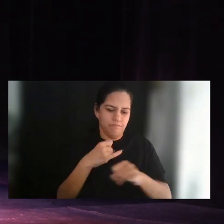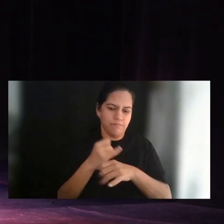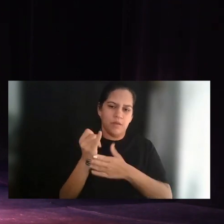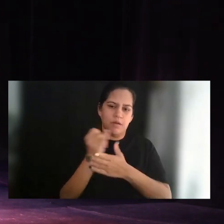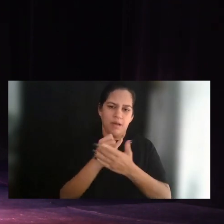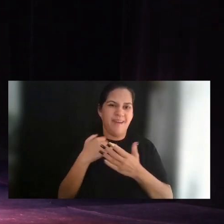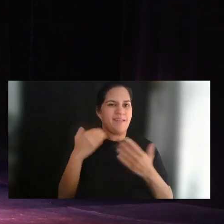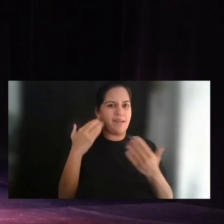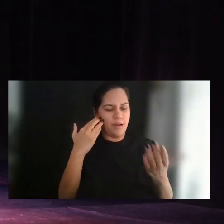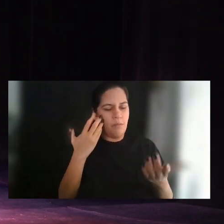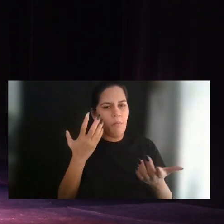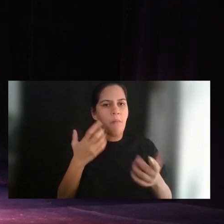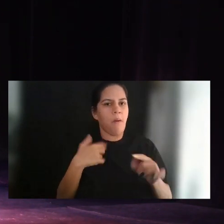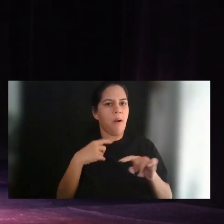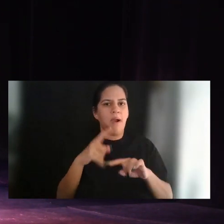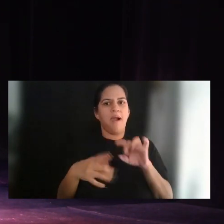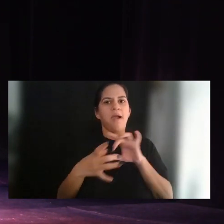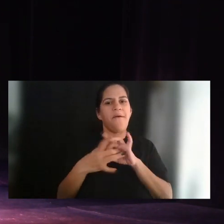let go, Hana, I gotta let go.